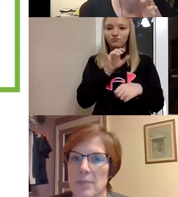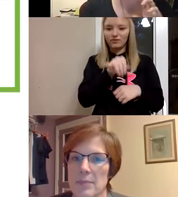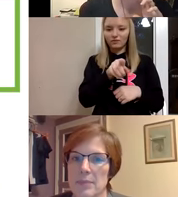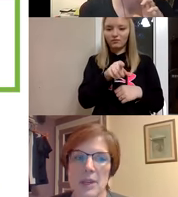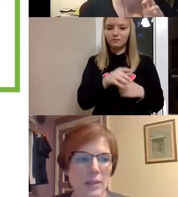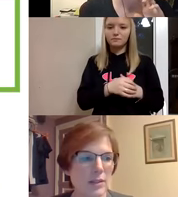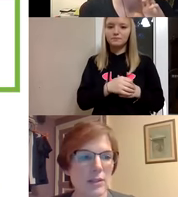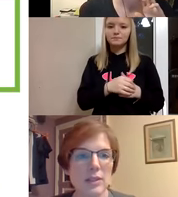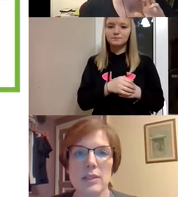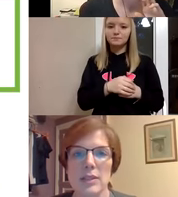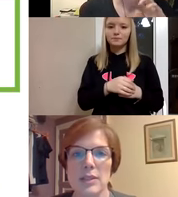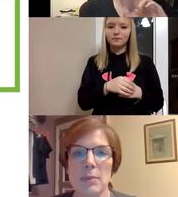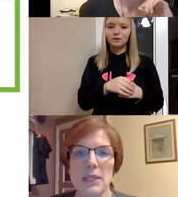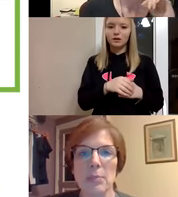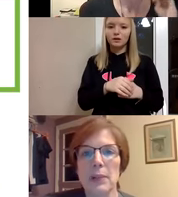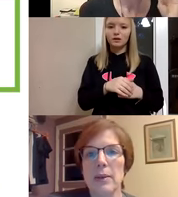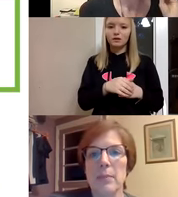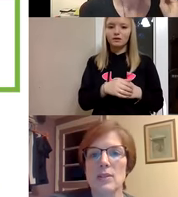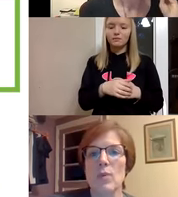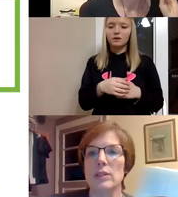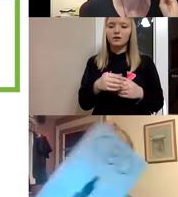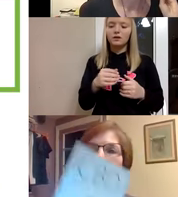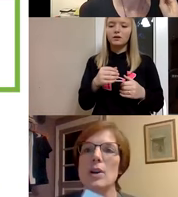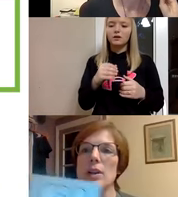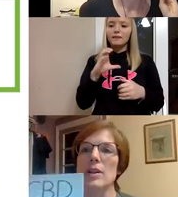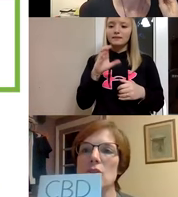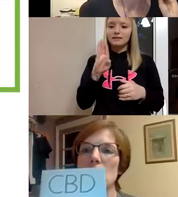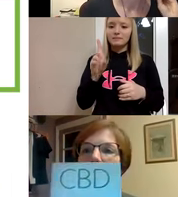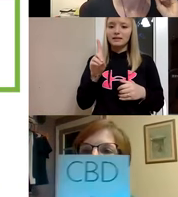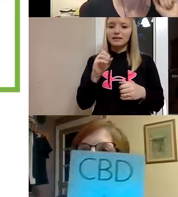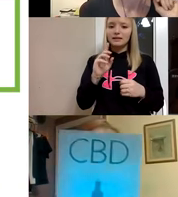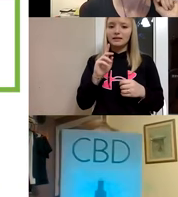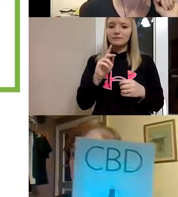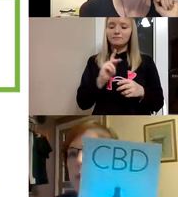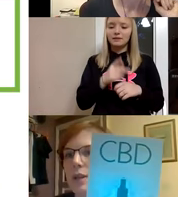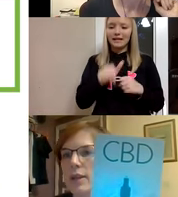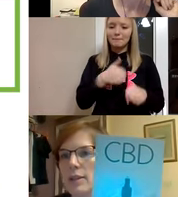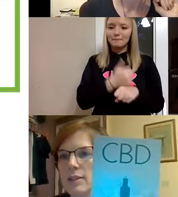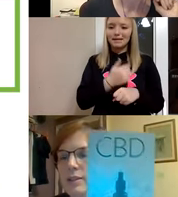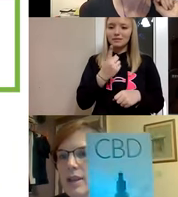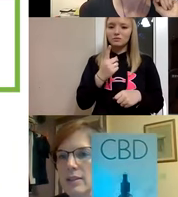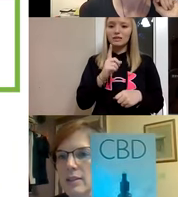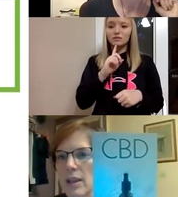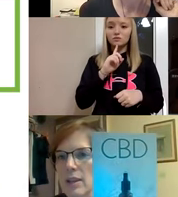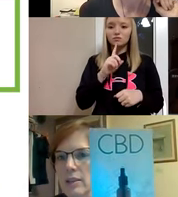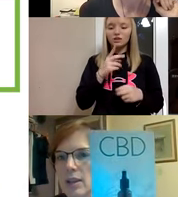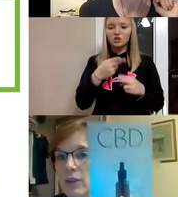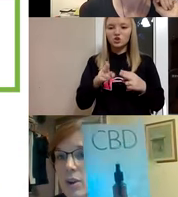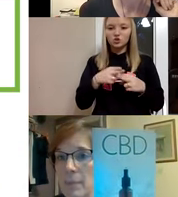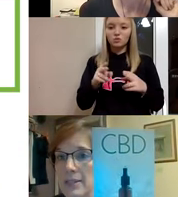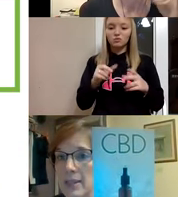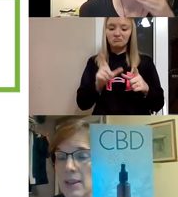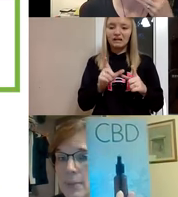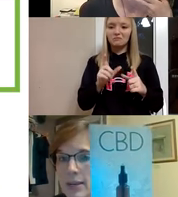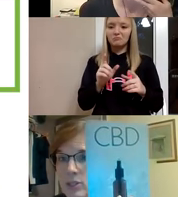and the CBD plant-based wellness book is just real short and concise. And if you're